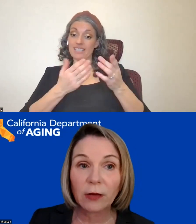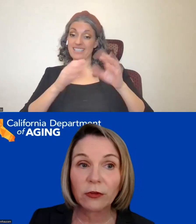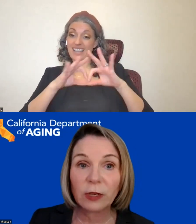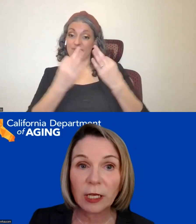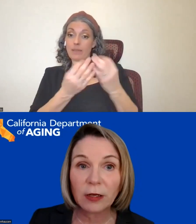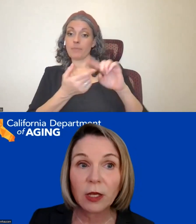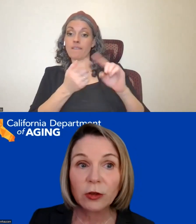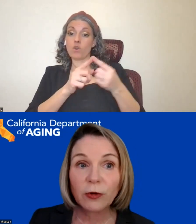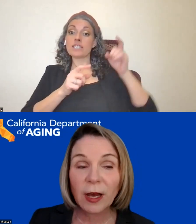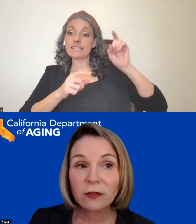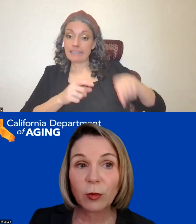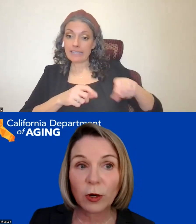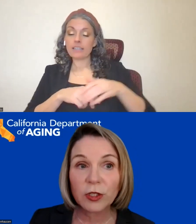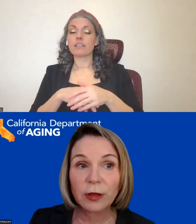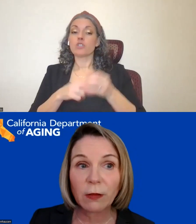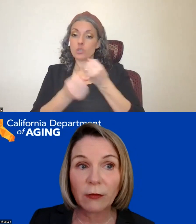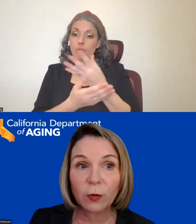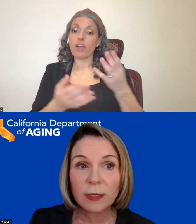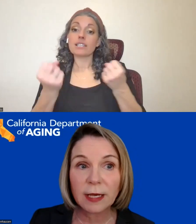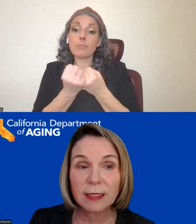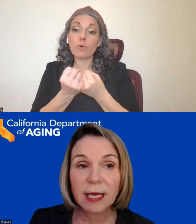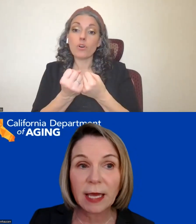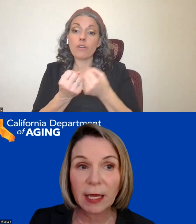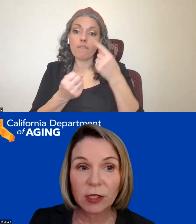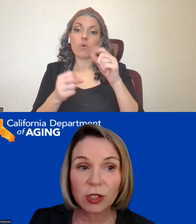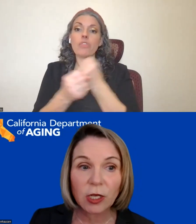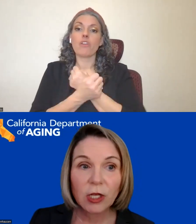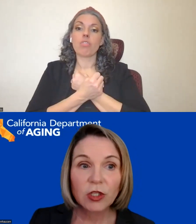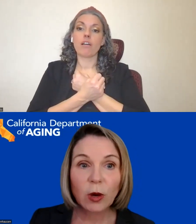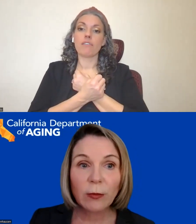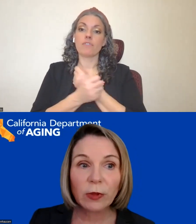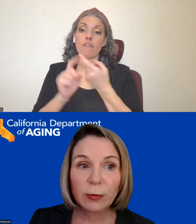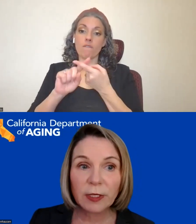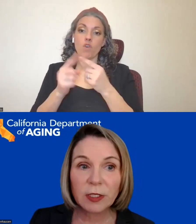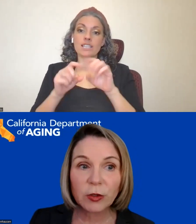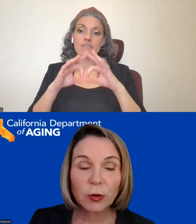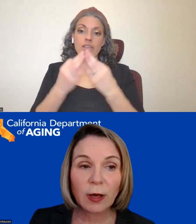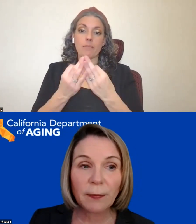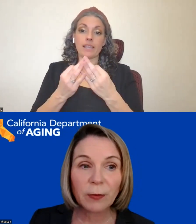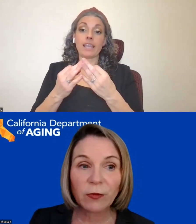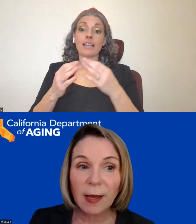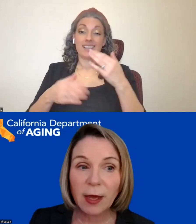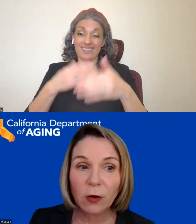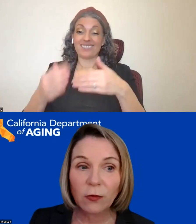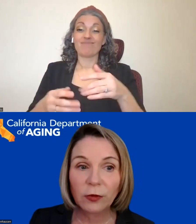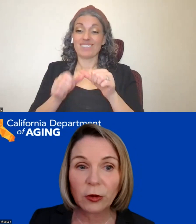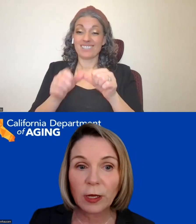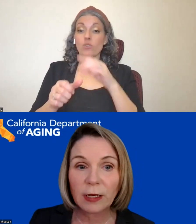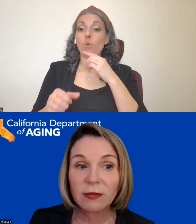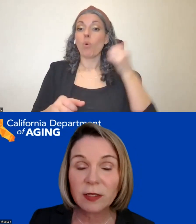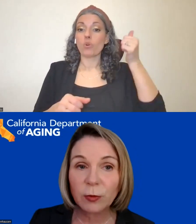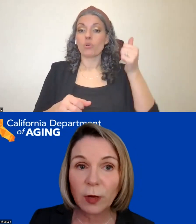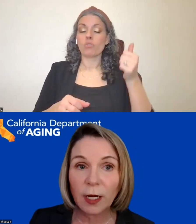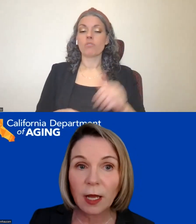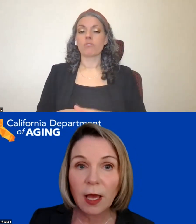friend caregivers need to provide support to their loved ones as they age. So I'm really pleased to provide that overview.